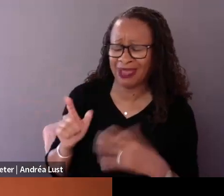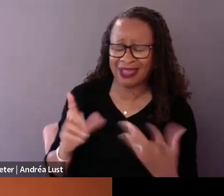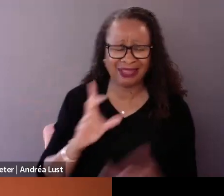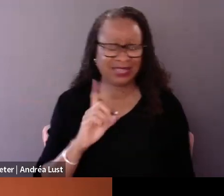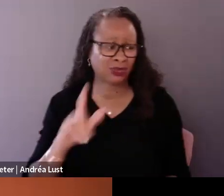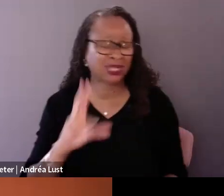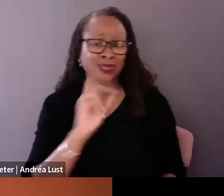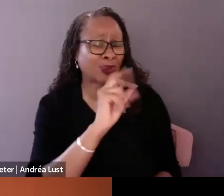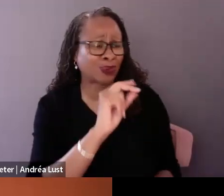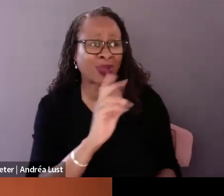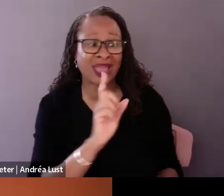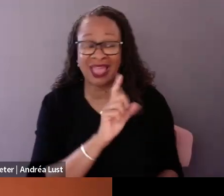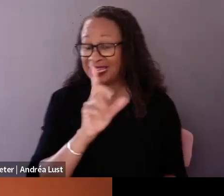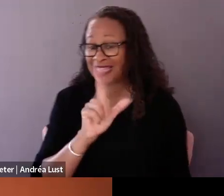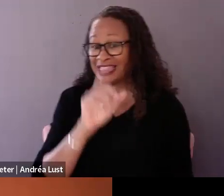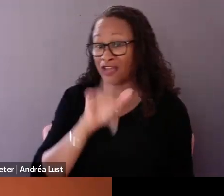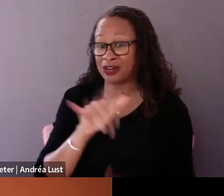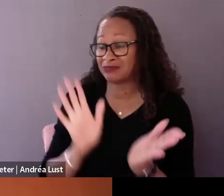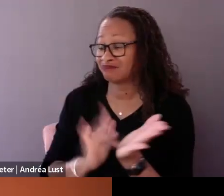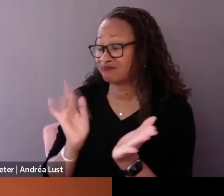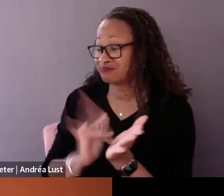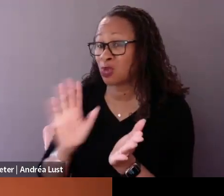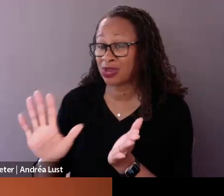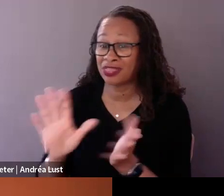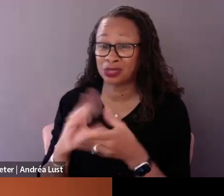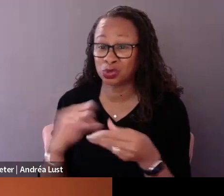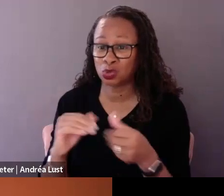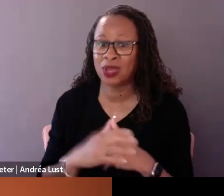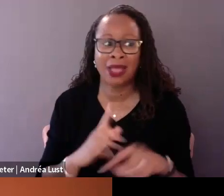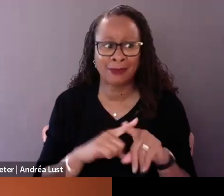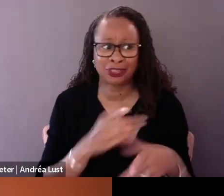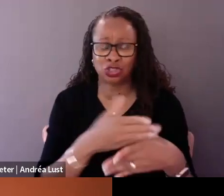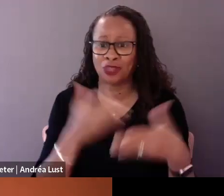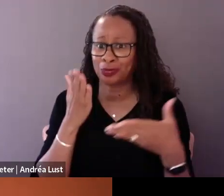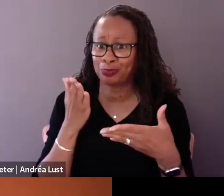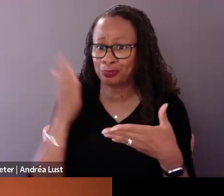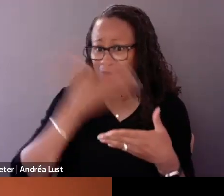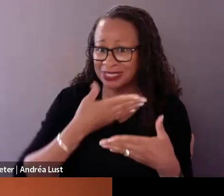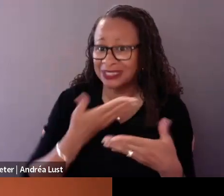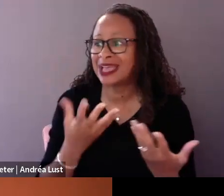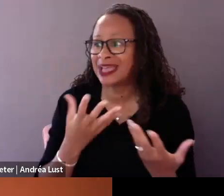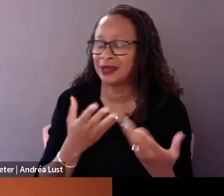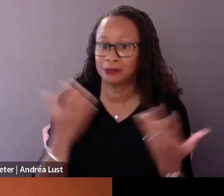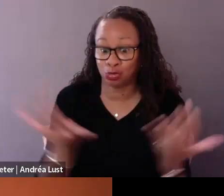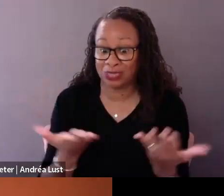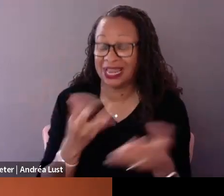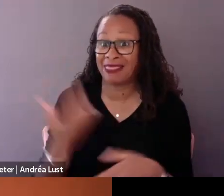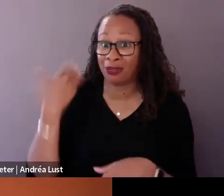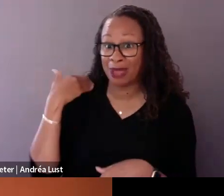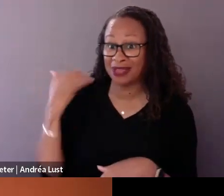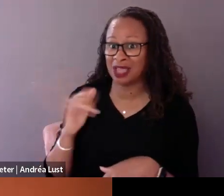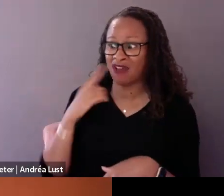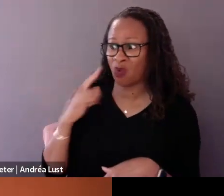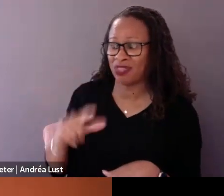only told the story of their present, but told the story of their past to them and for them and on behalf of them as a